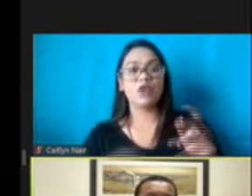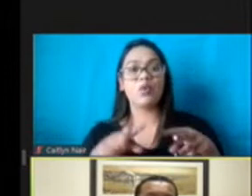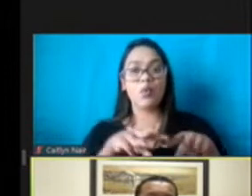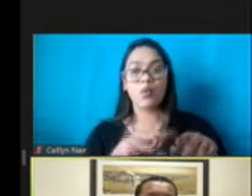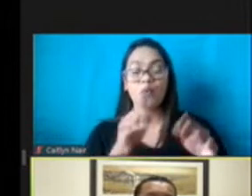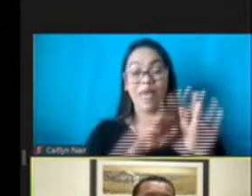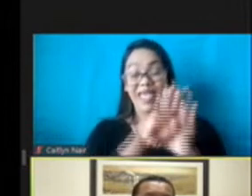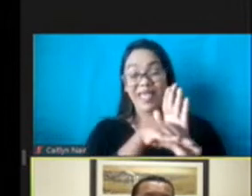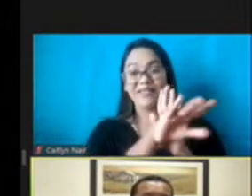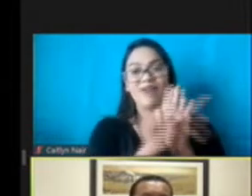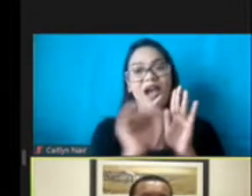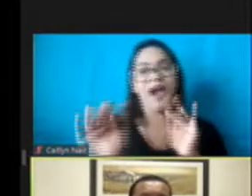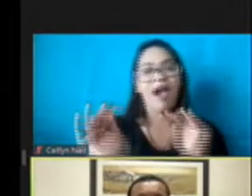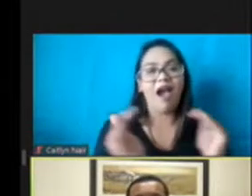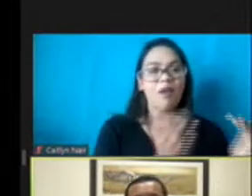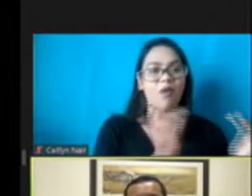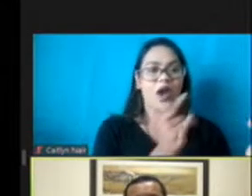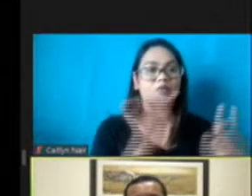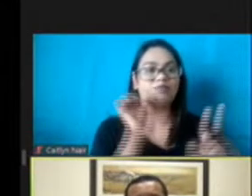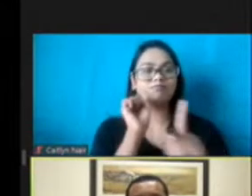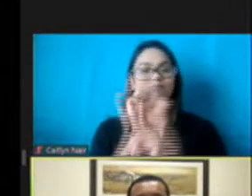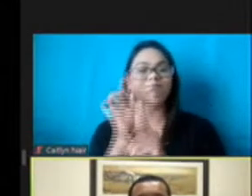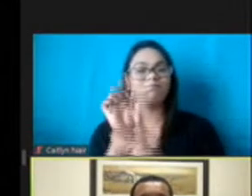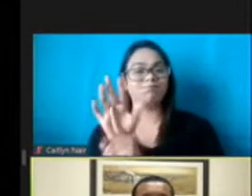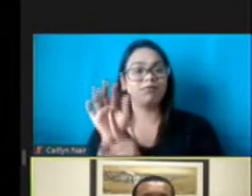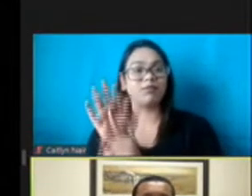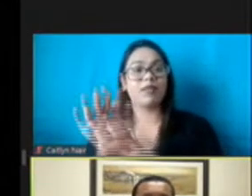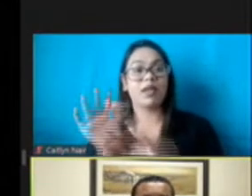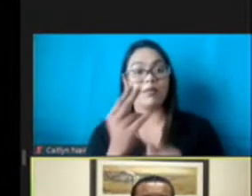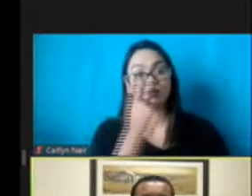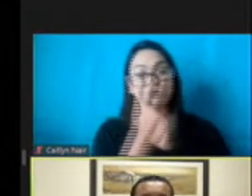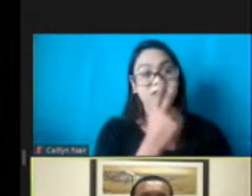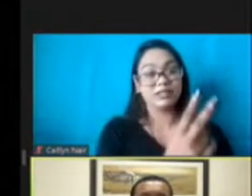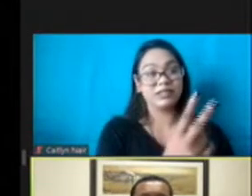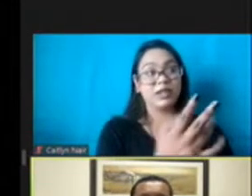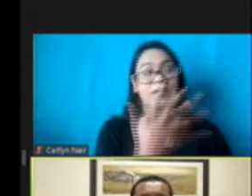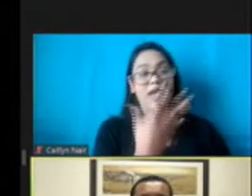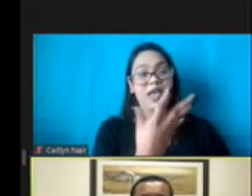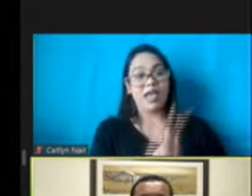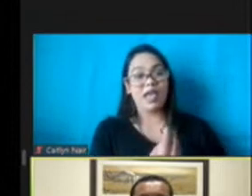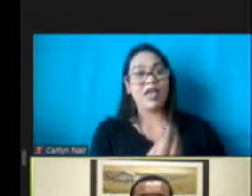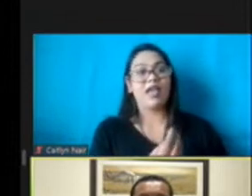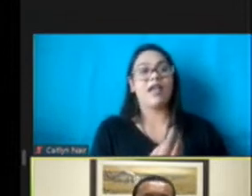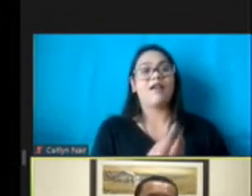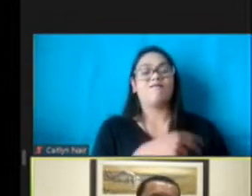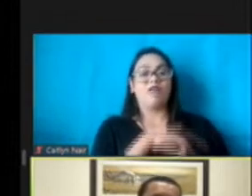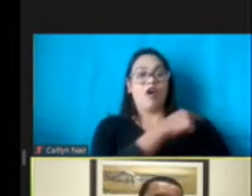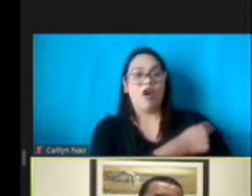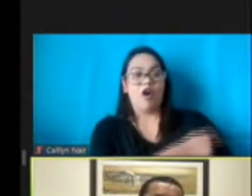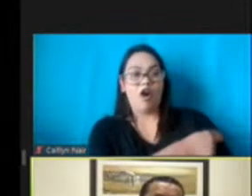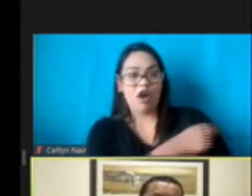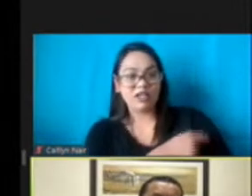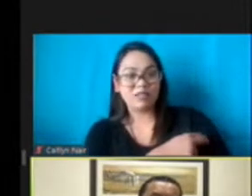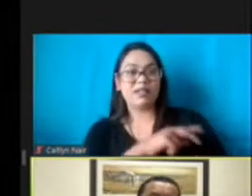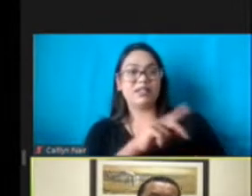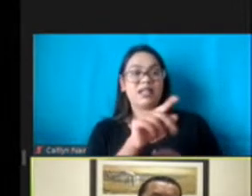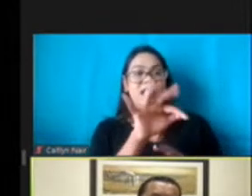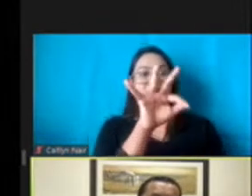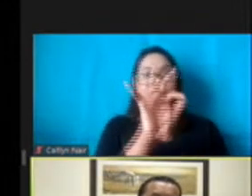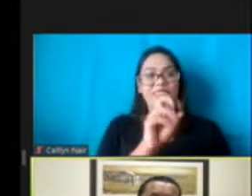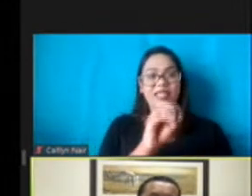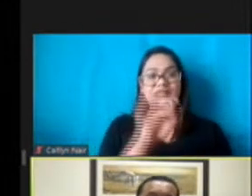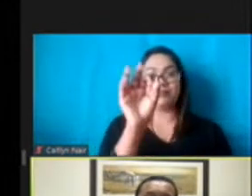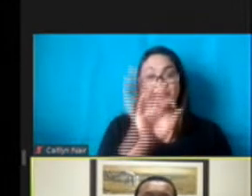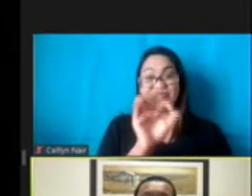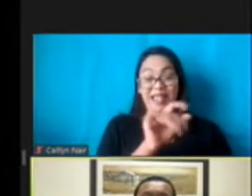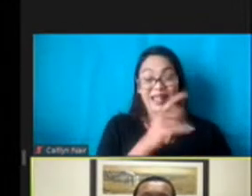that mean? In each of these kind of triggers, we bring additional acute hospital capacity online. So we bring more than 30% than what we